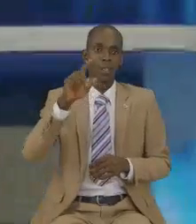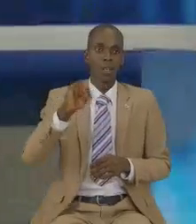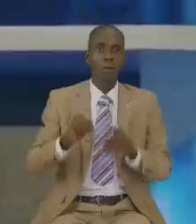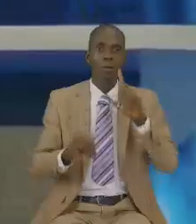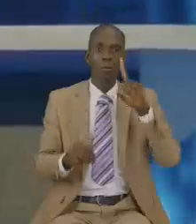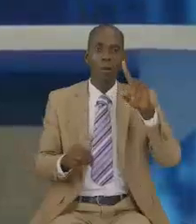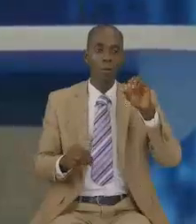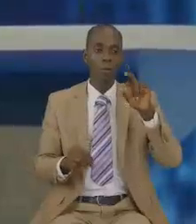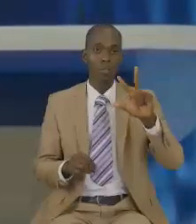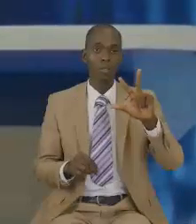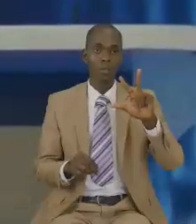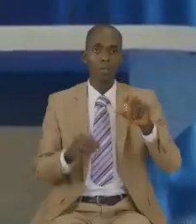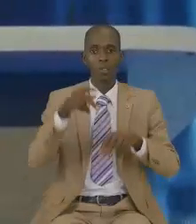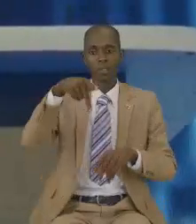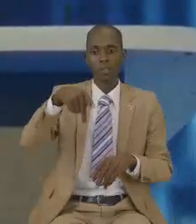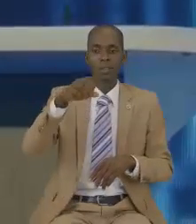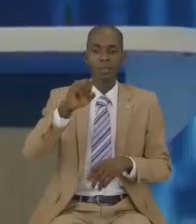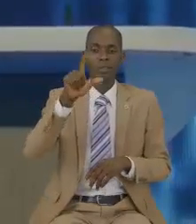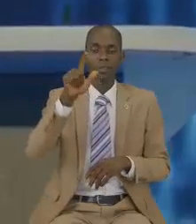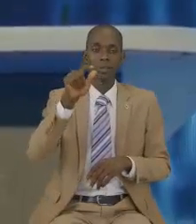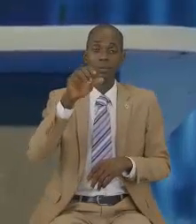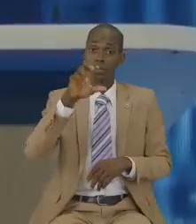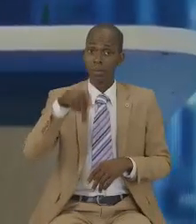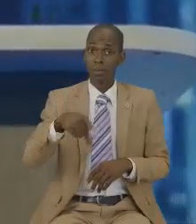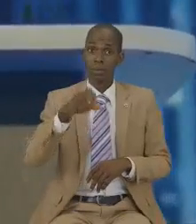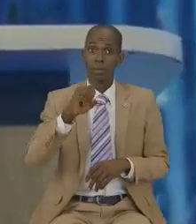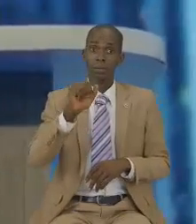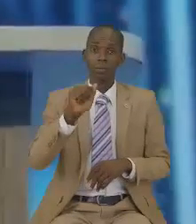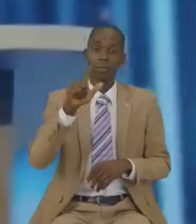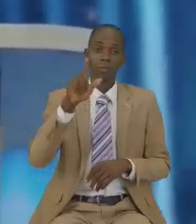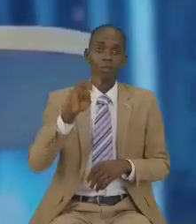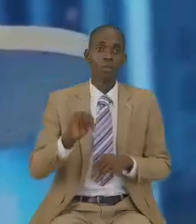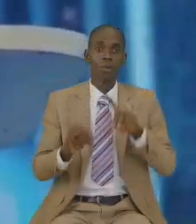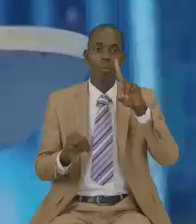103, and I'm reading from verse 3. Psalm